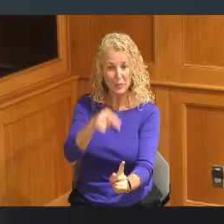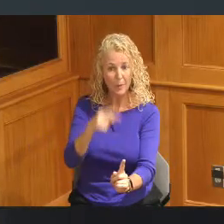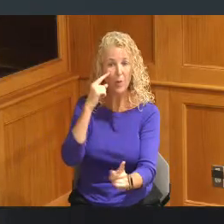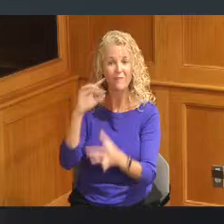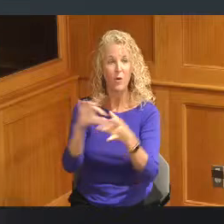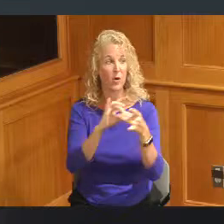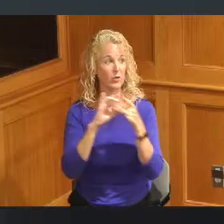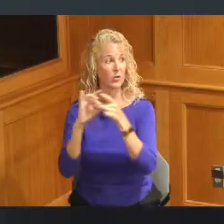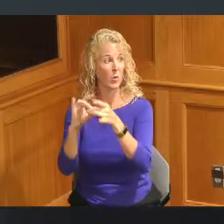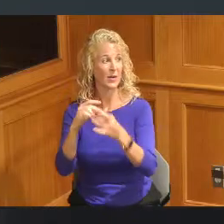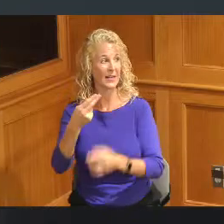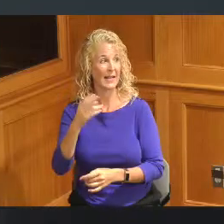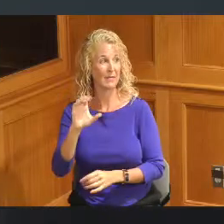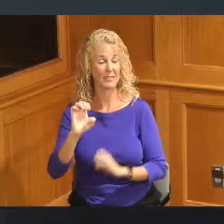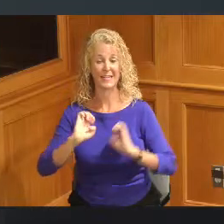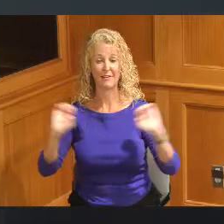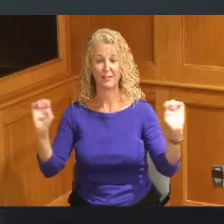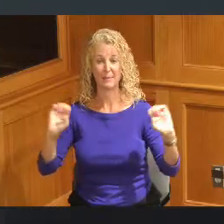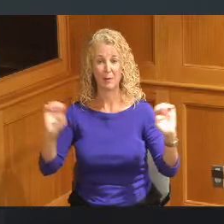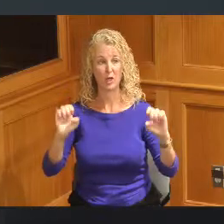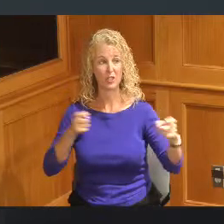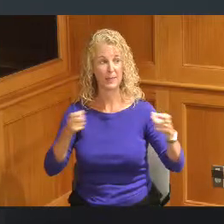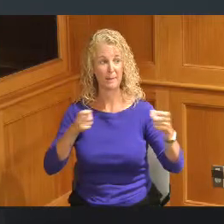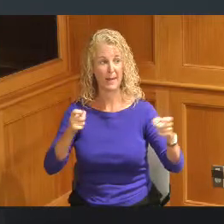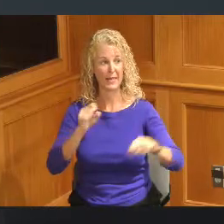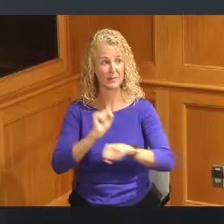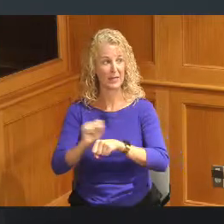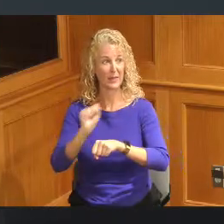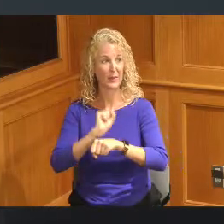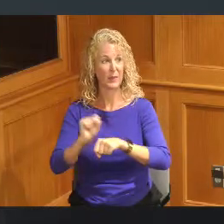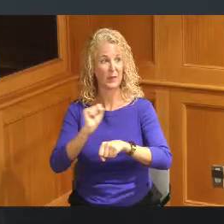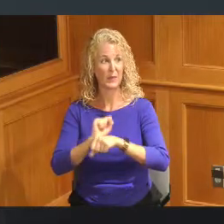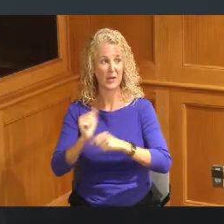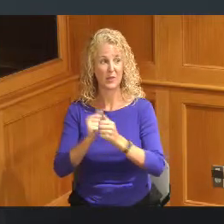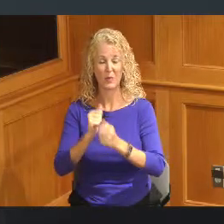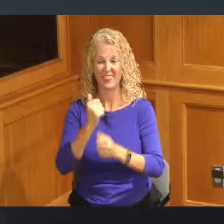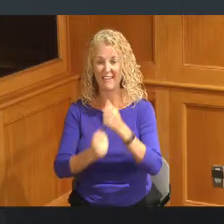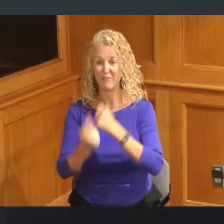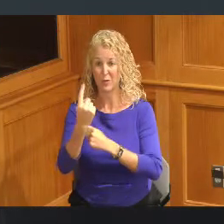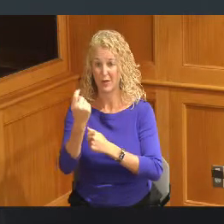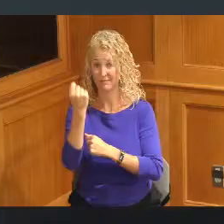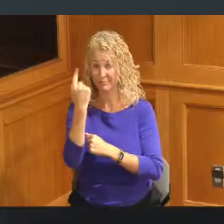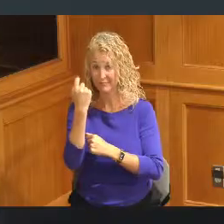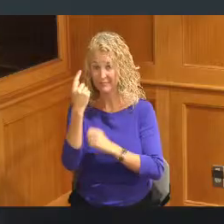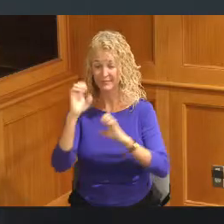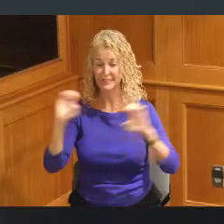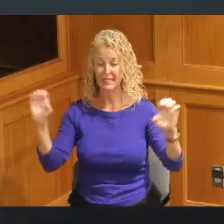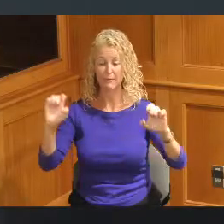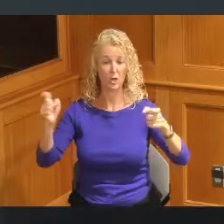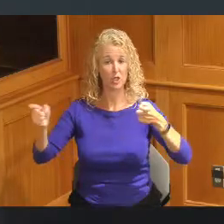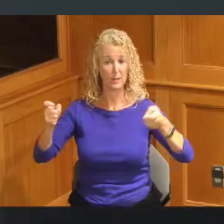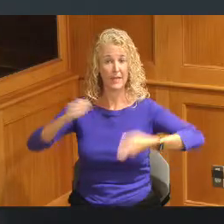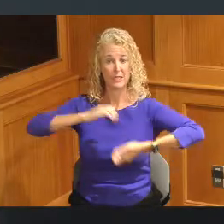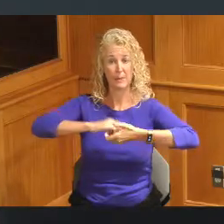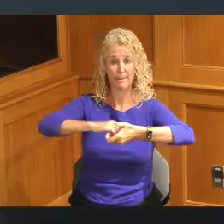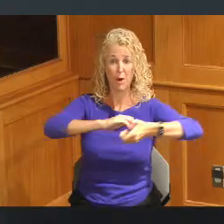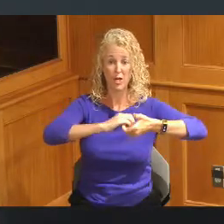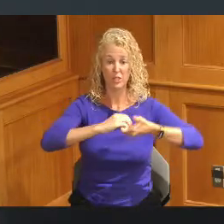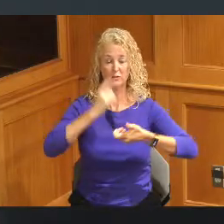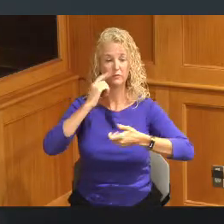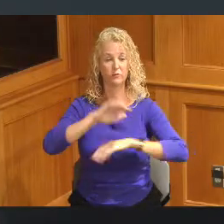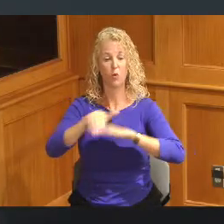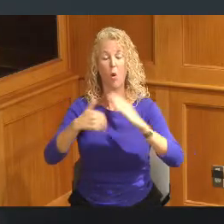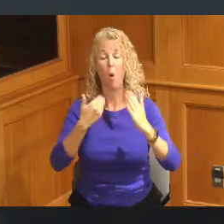the county's emergency management efforts with all key partners. And whereas emergency management partners across